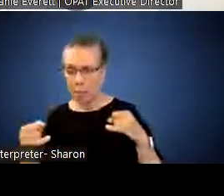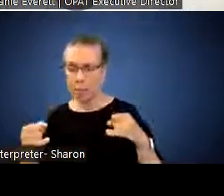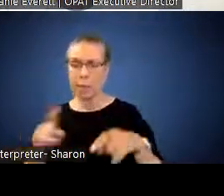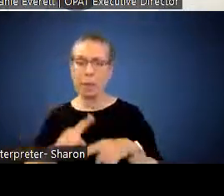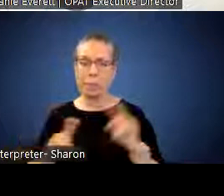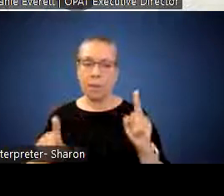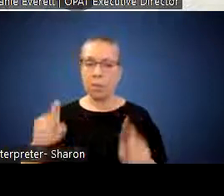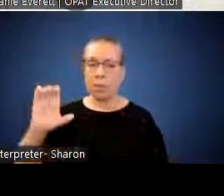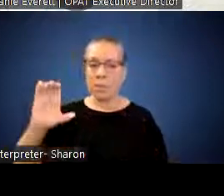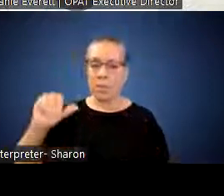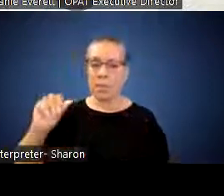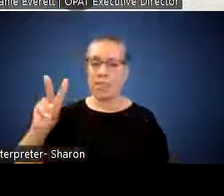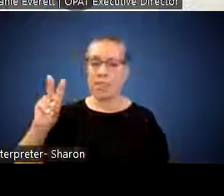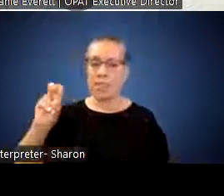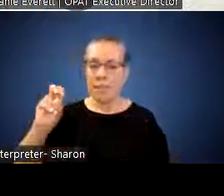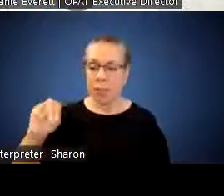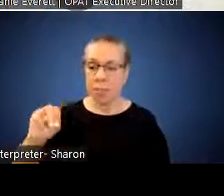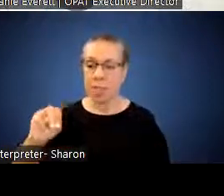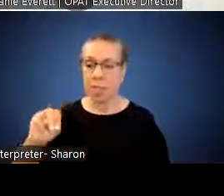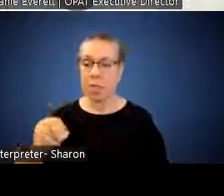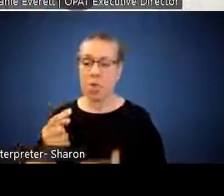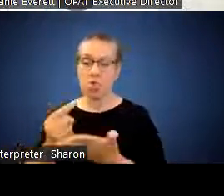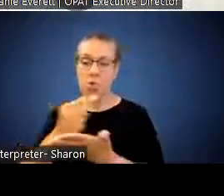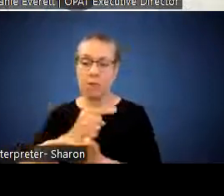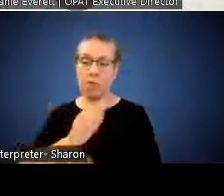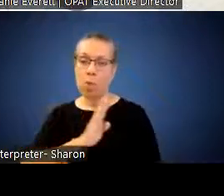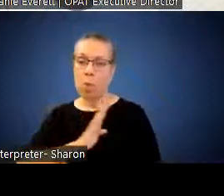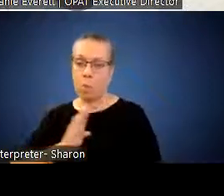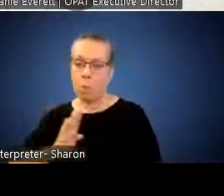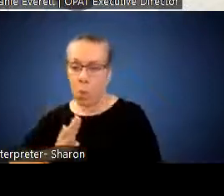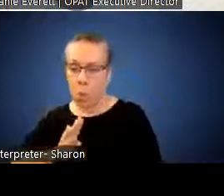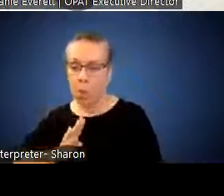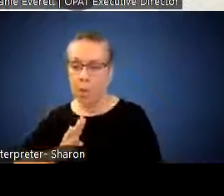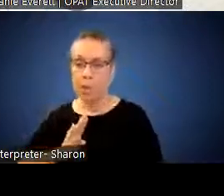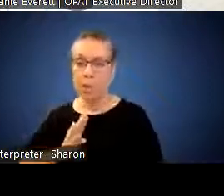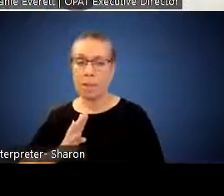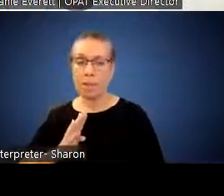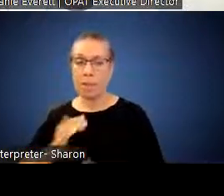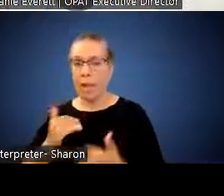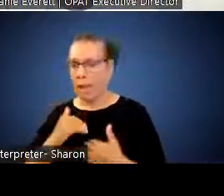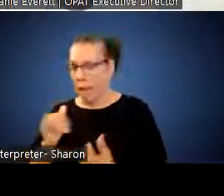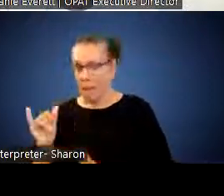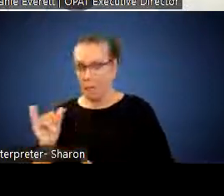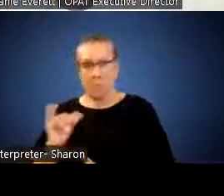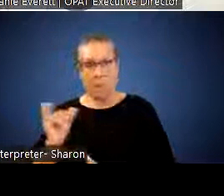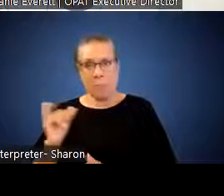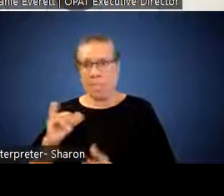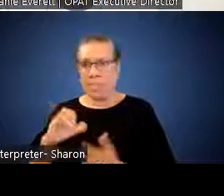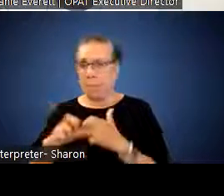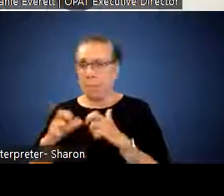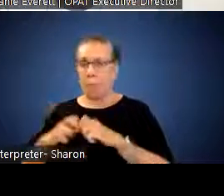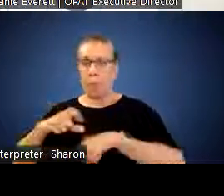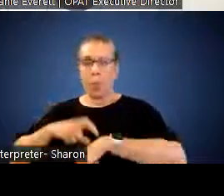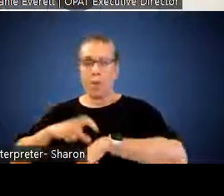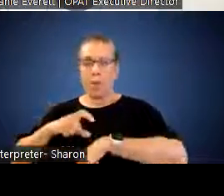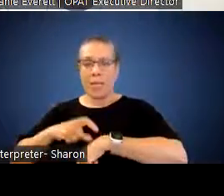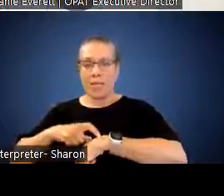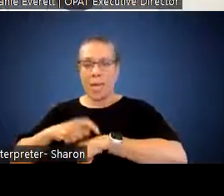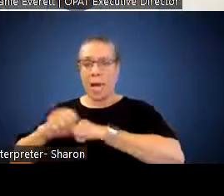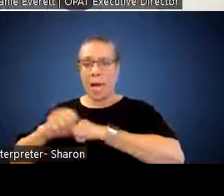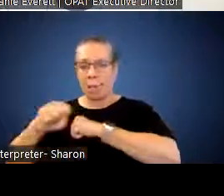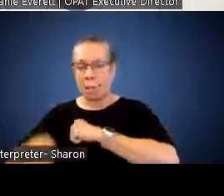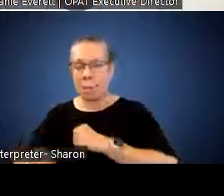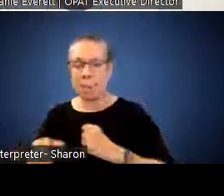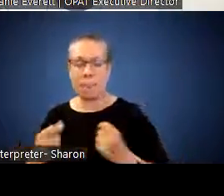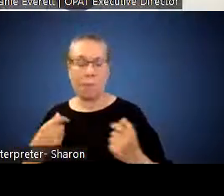boards and organizations that also are probably have the same issue, but you know, just trying to think of